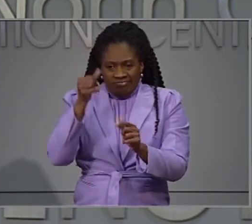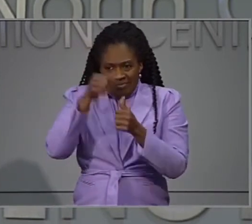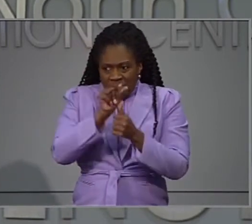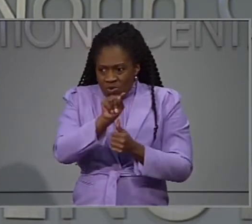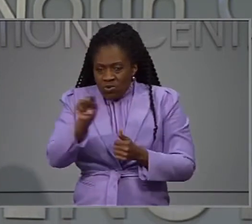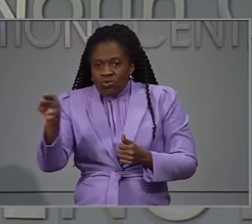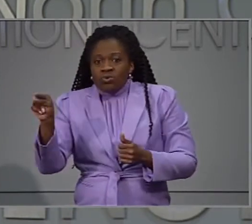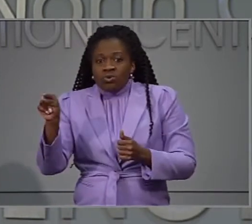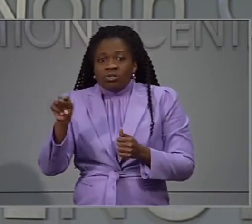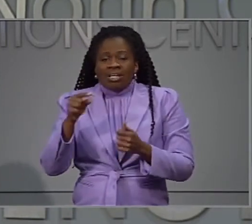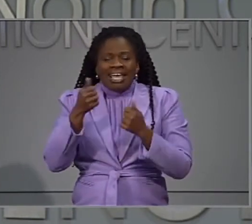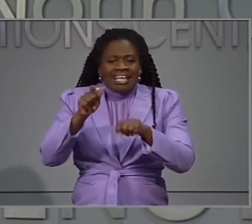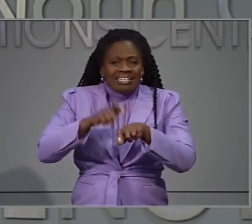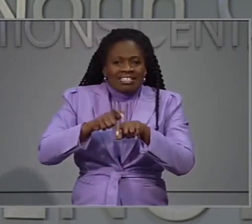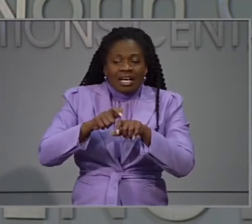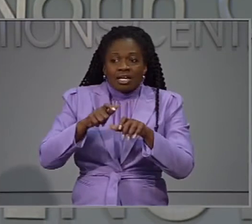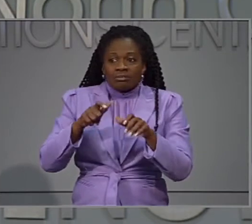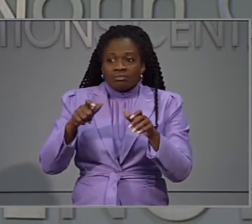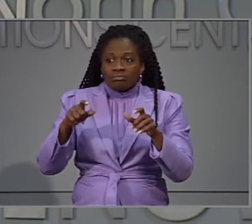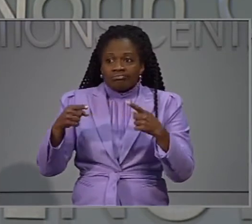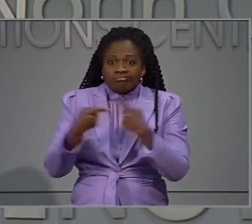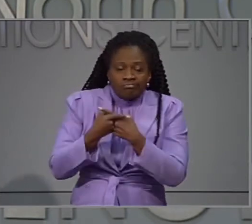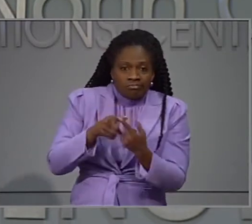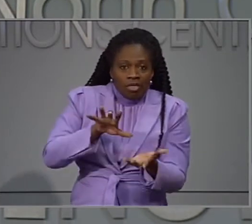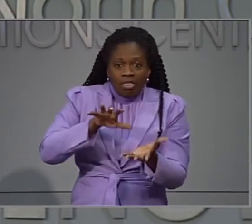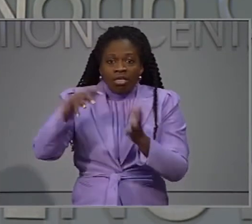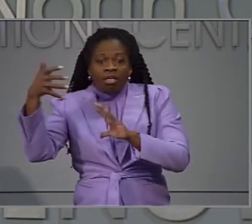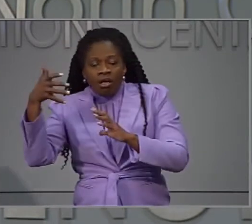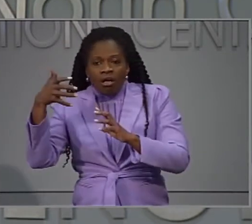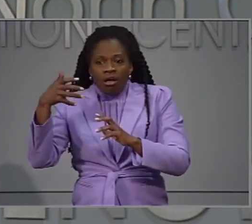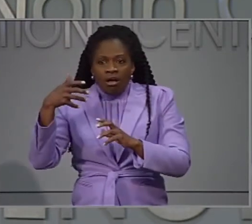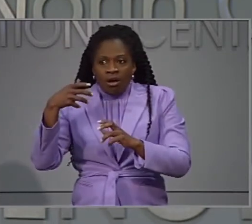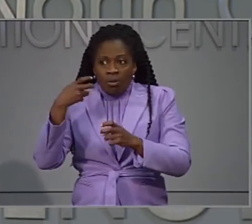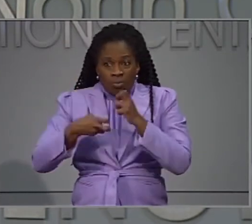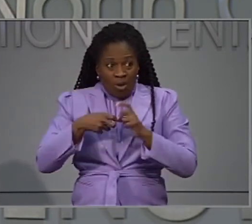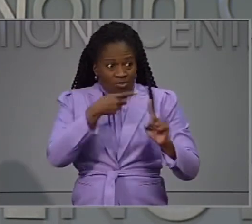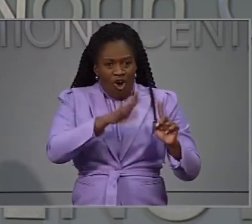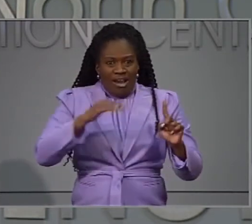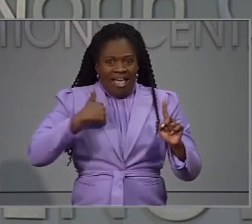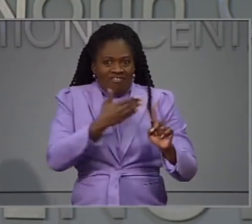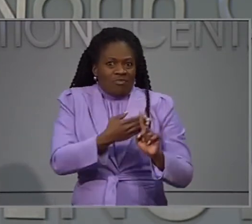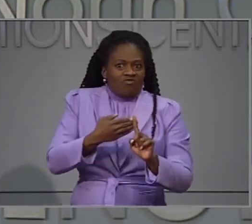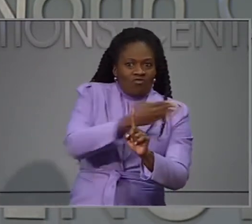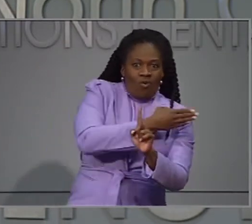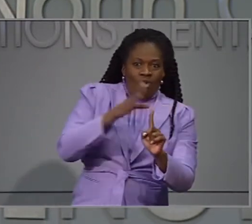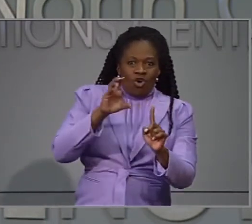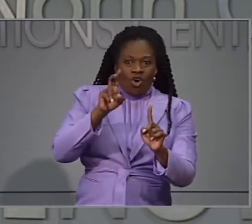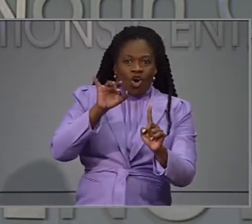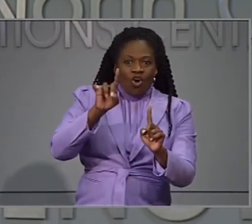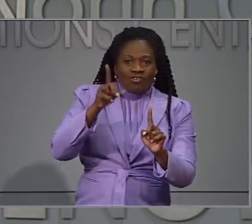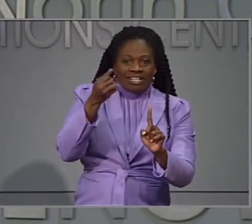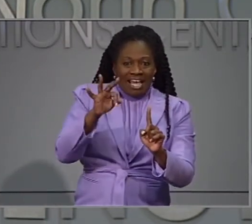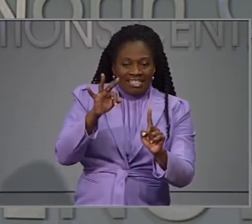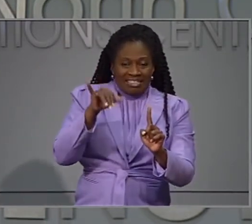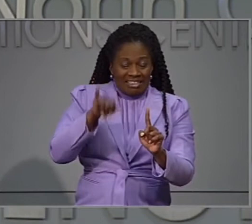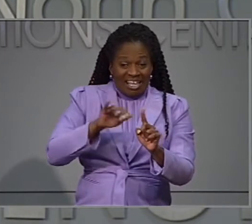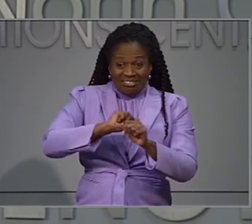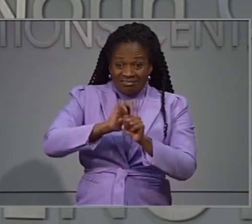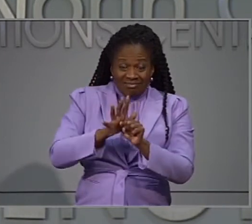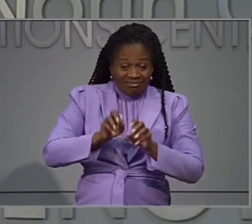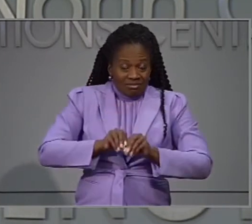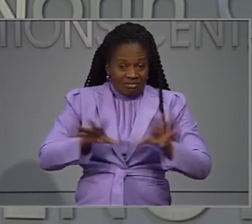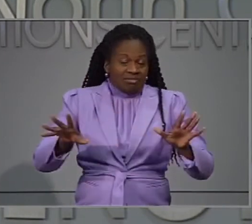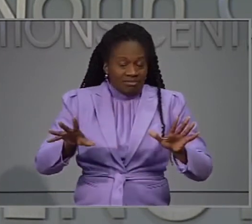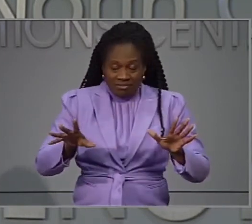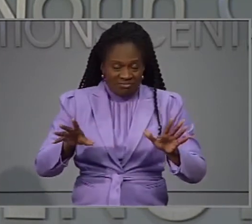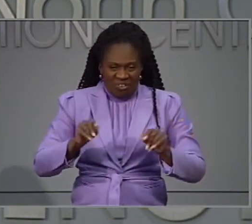a crisis will put a spotlight on problems that already exist. This pandemic has been no